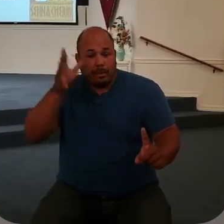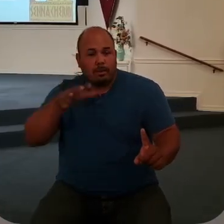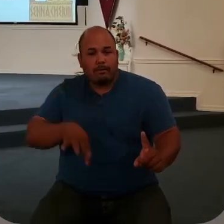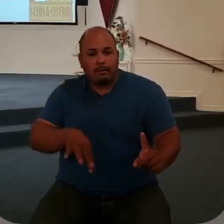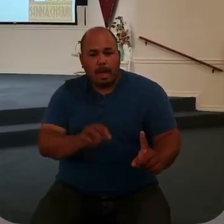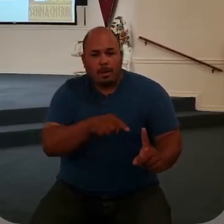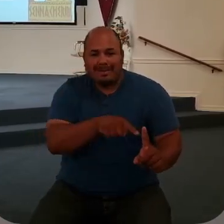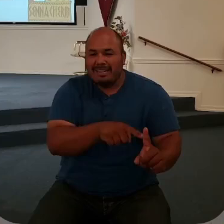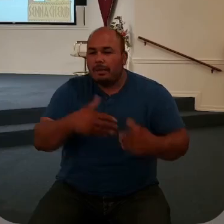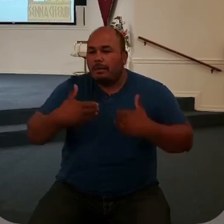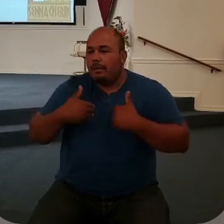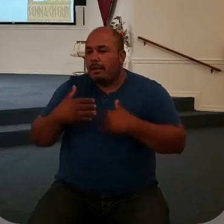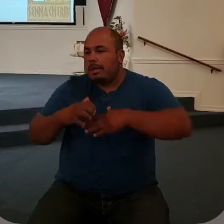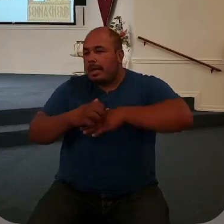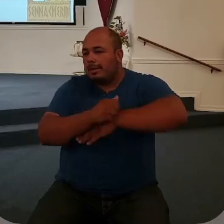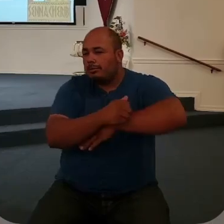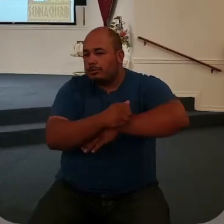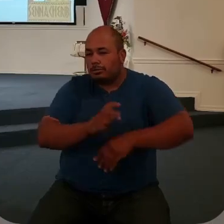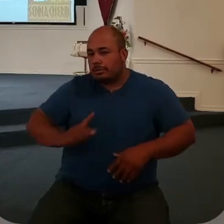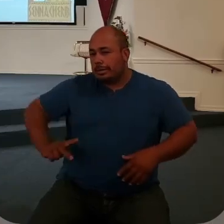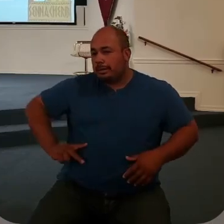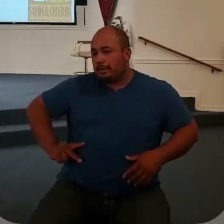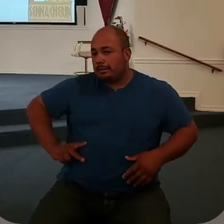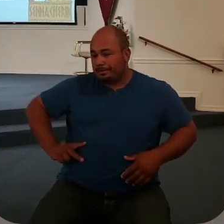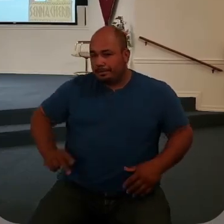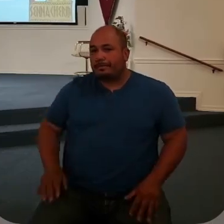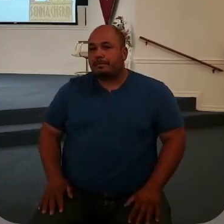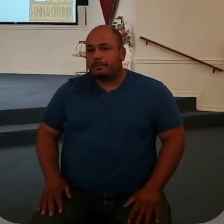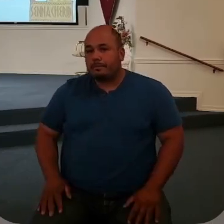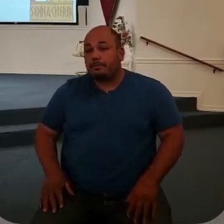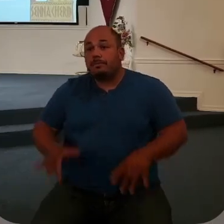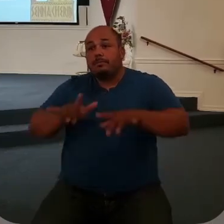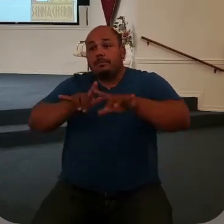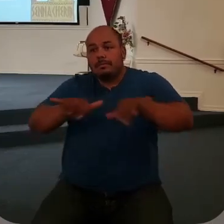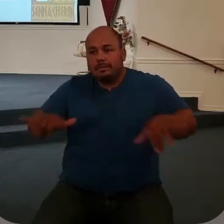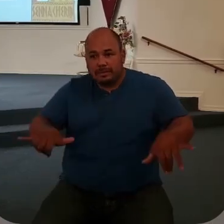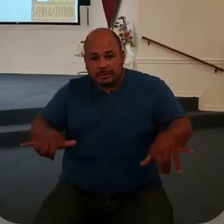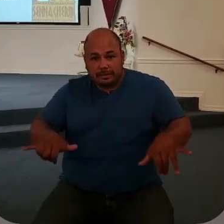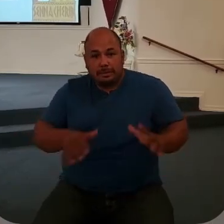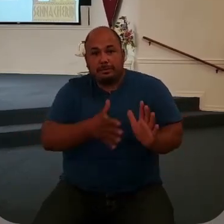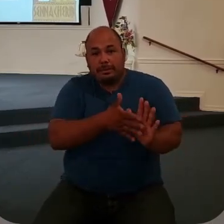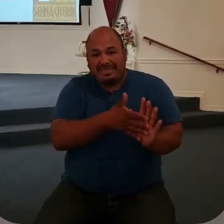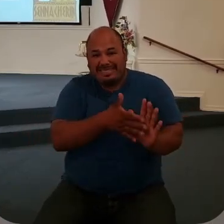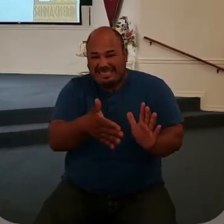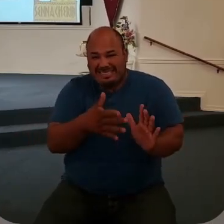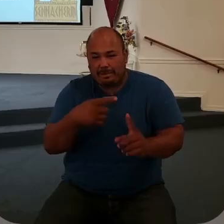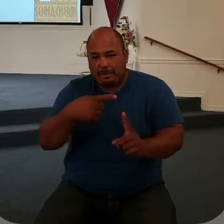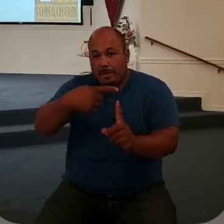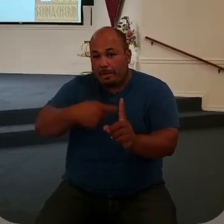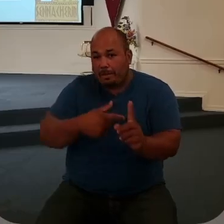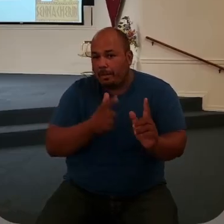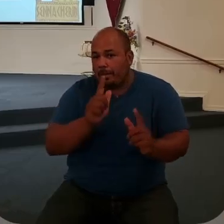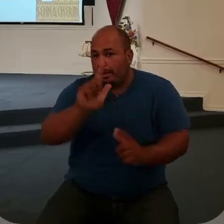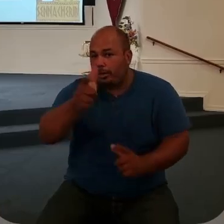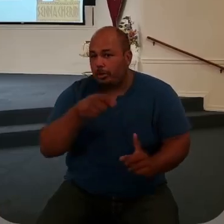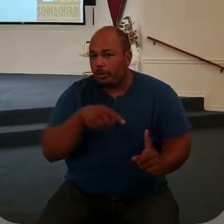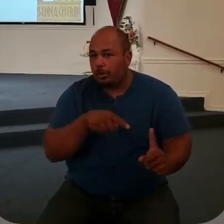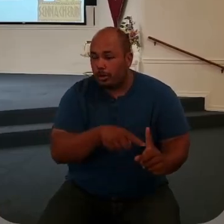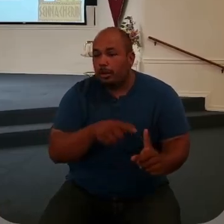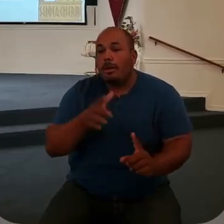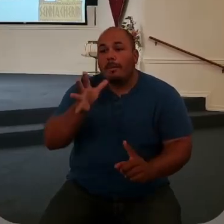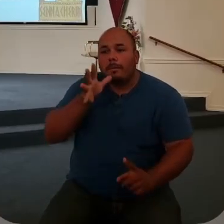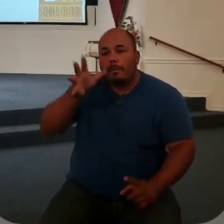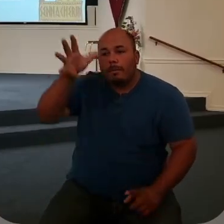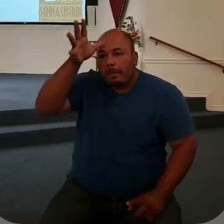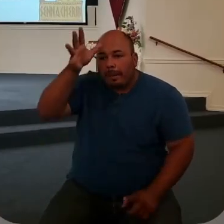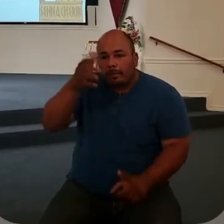At about the same time, I think it was the same month, my parents both lost their jobs, just very suddenly. And so all